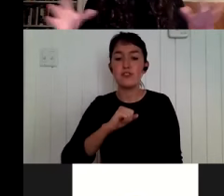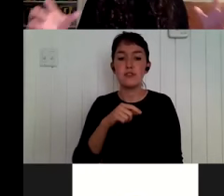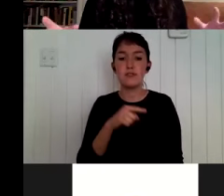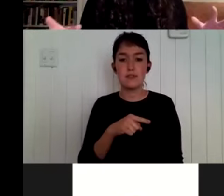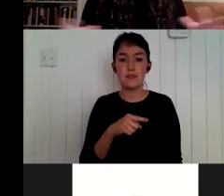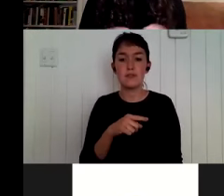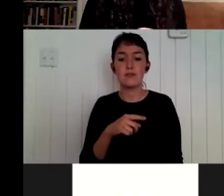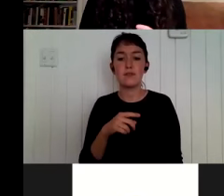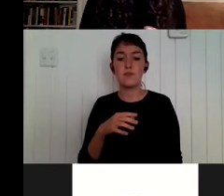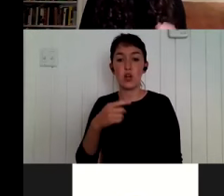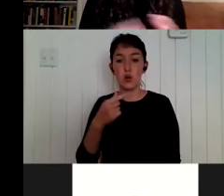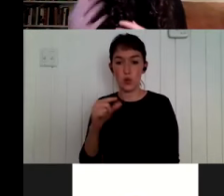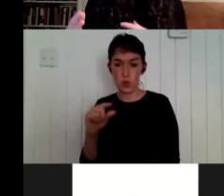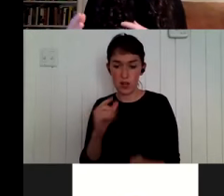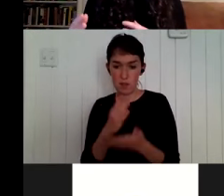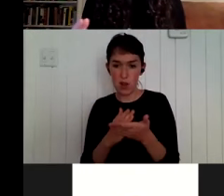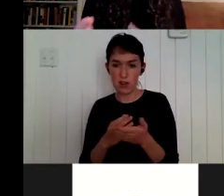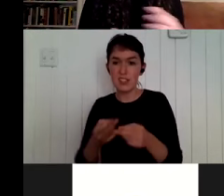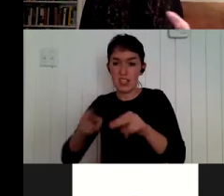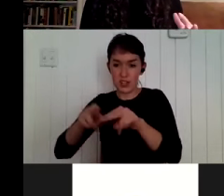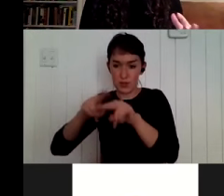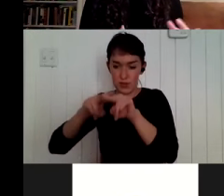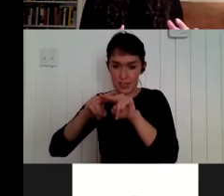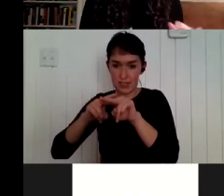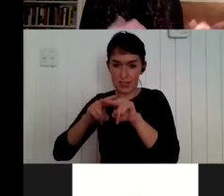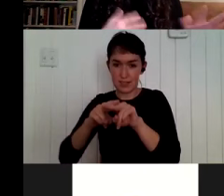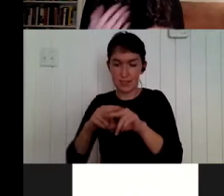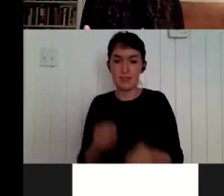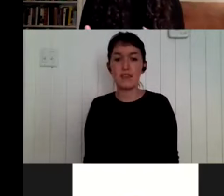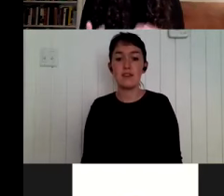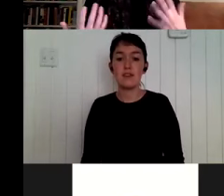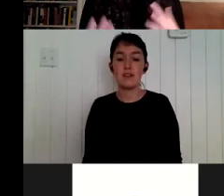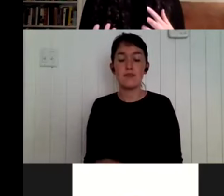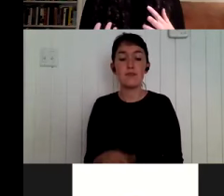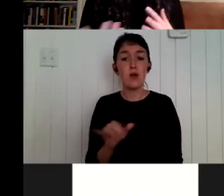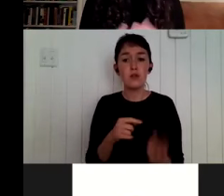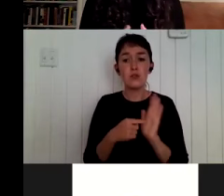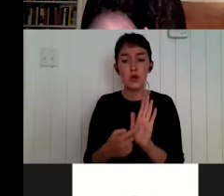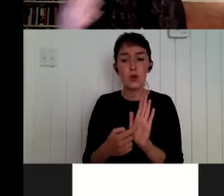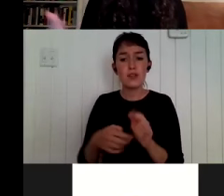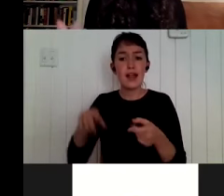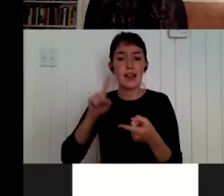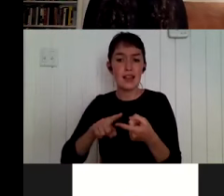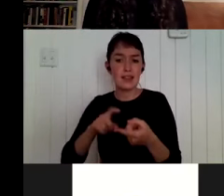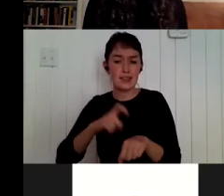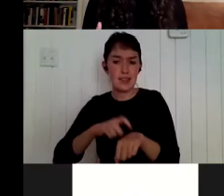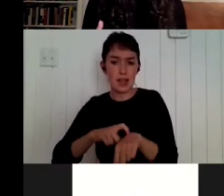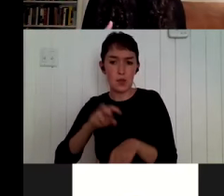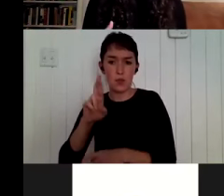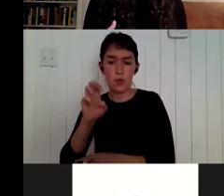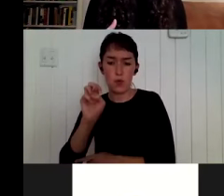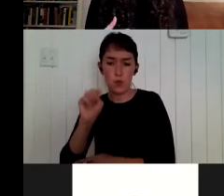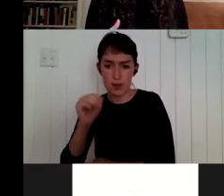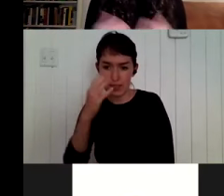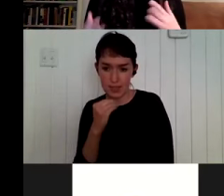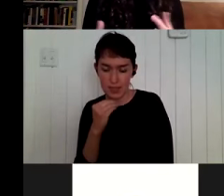can see it increasing, but it also shifts towards less time spent in REM sleep in particular. And some work has